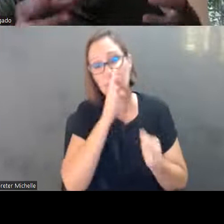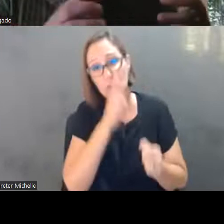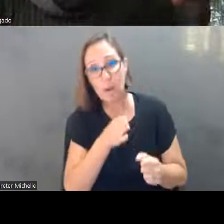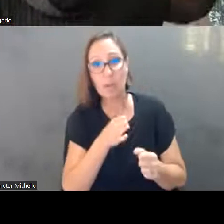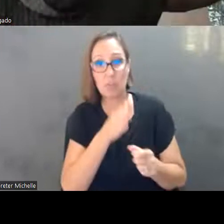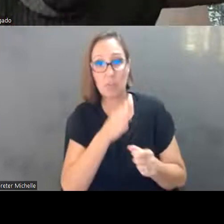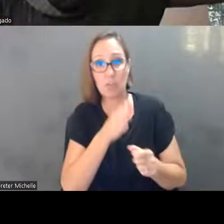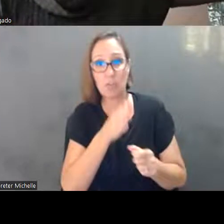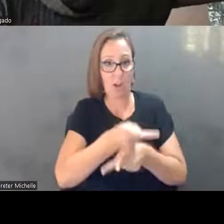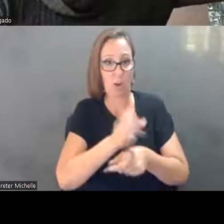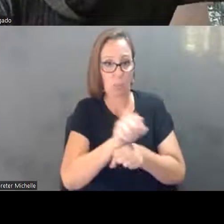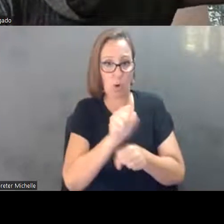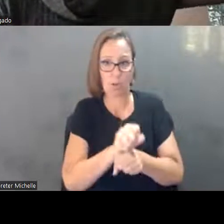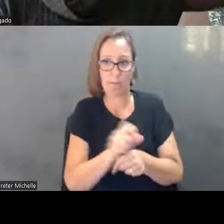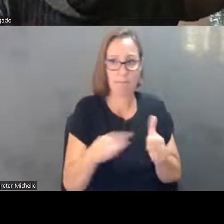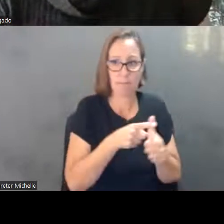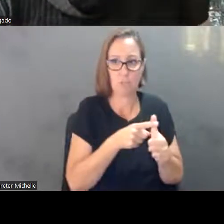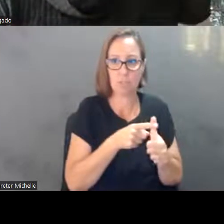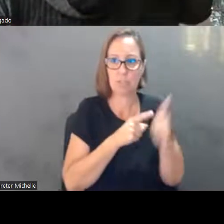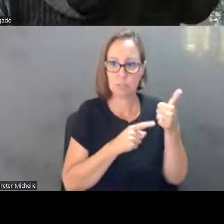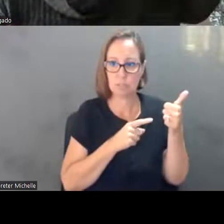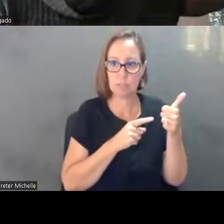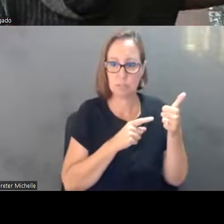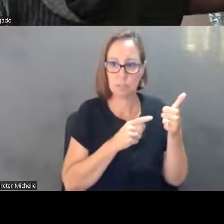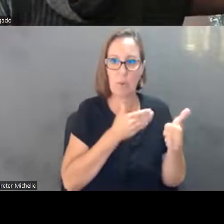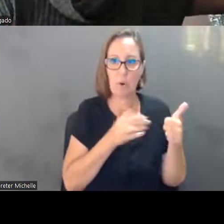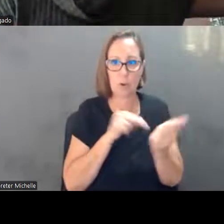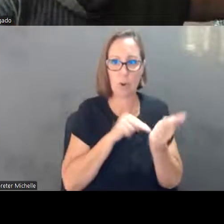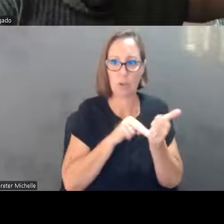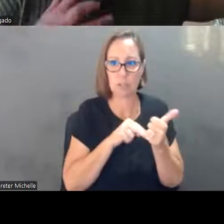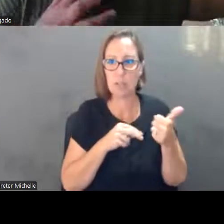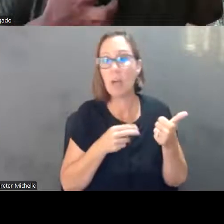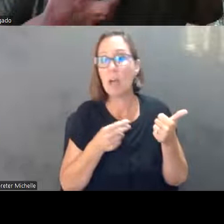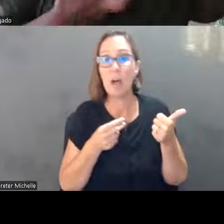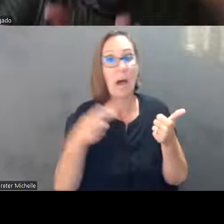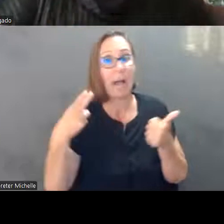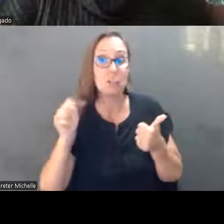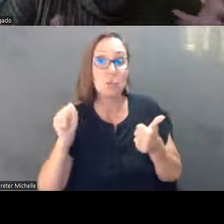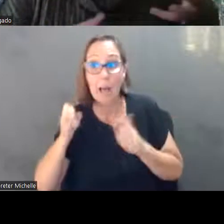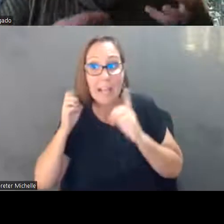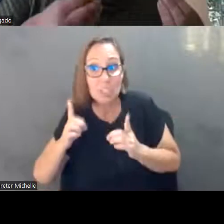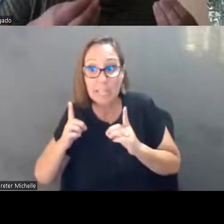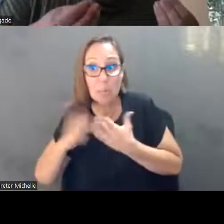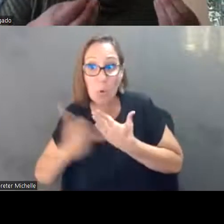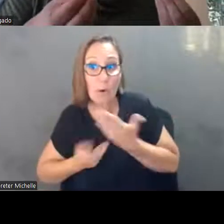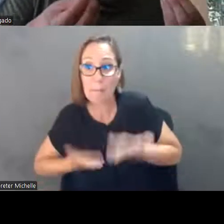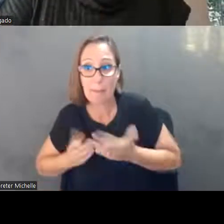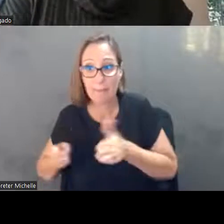realm, and starts even sometimes in the high school education programs, exposing